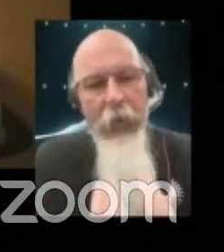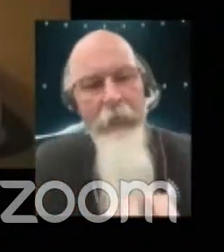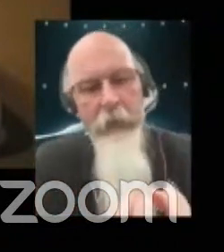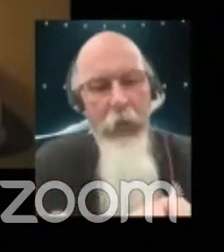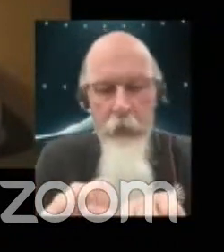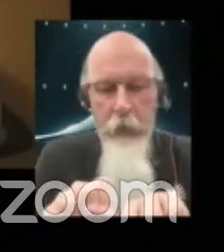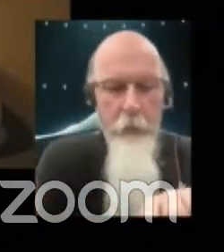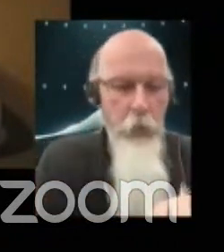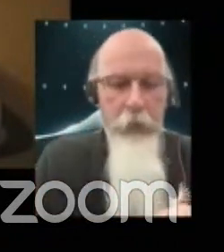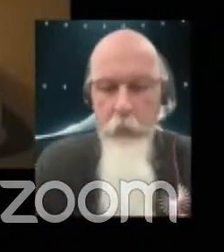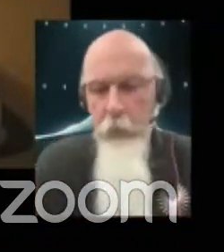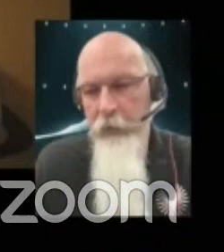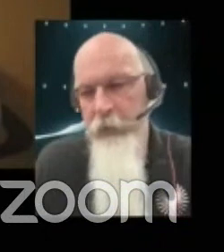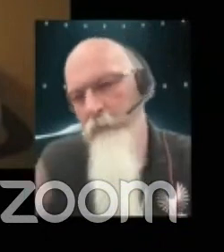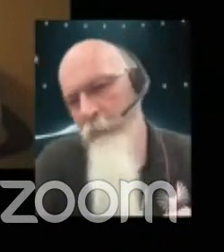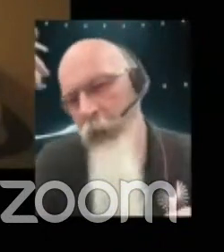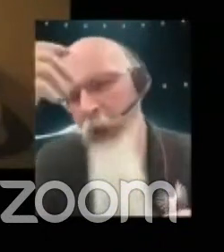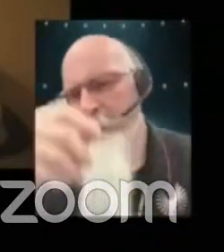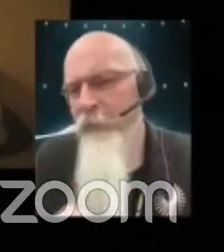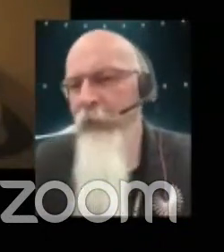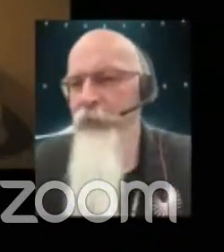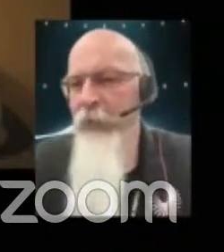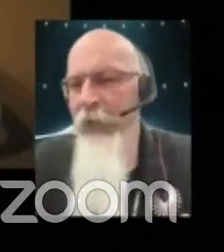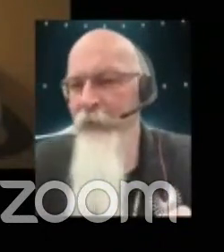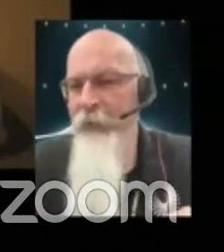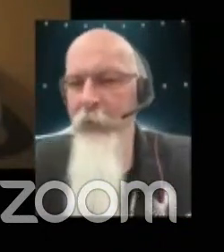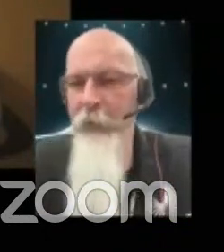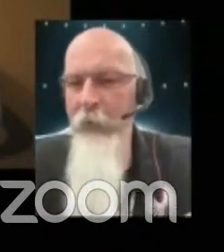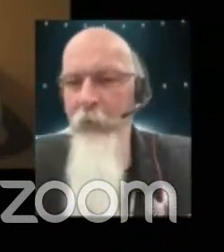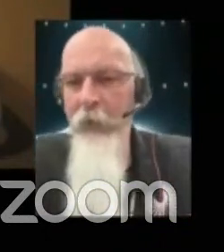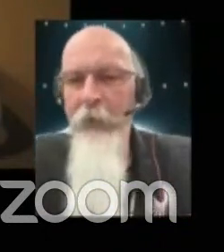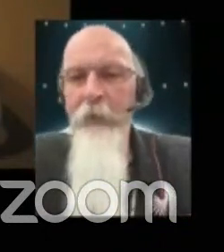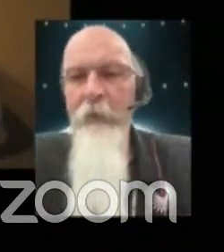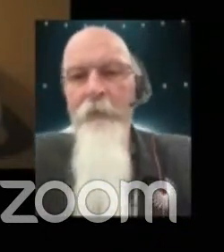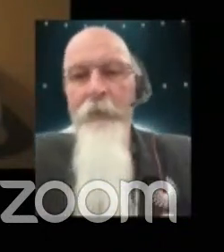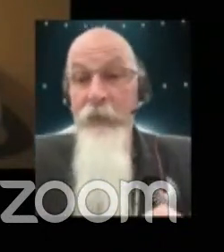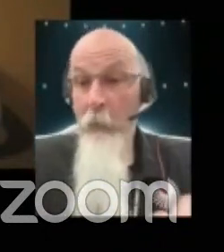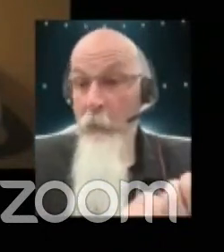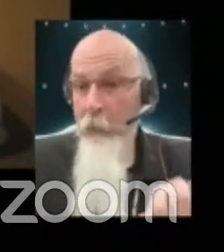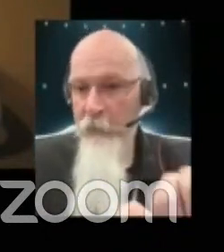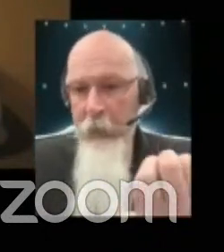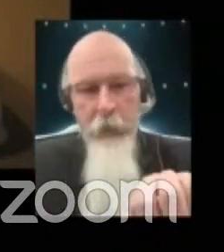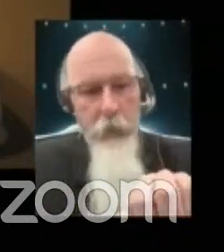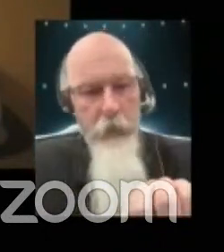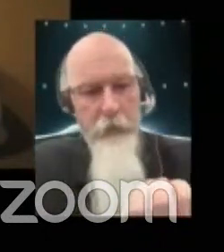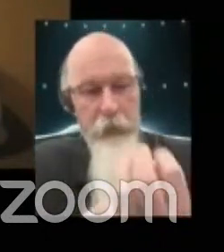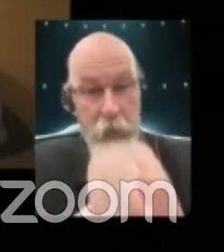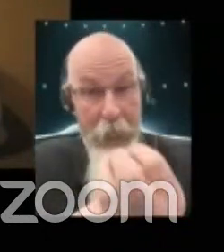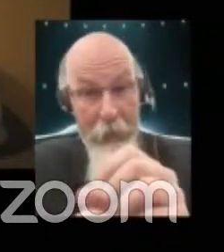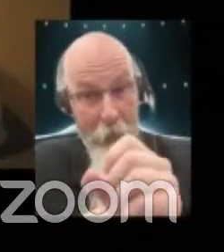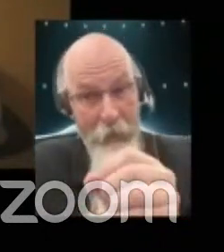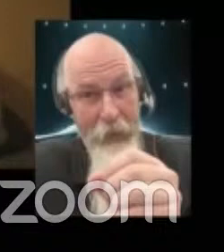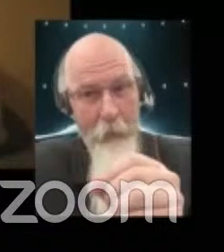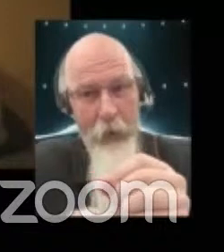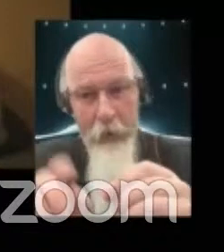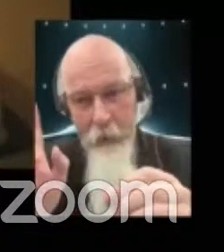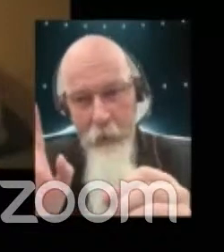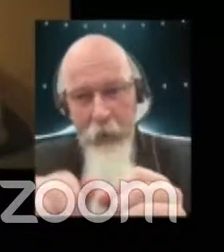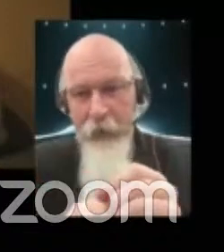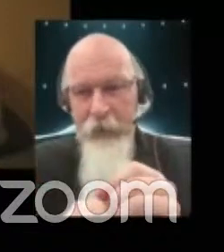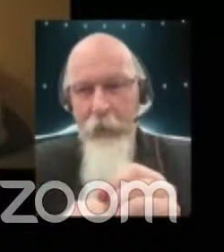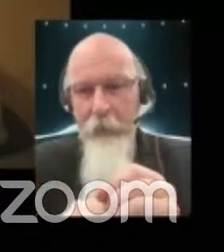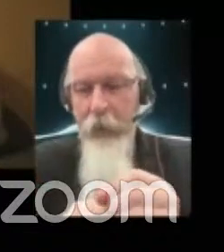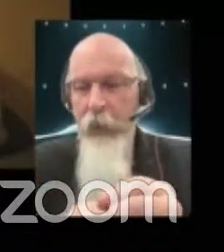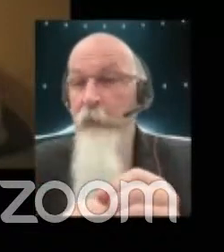we basically handed them a hand grenade pulled out the pin and said ah bigger out as you go along some people have been good they've actually held on to that